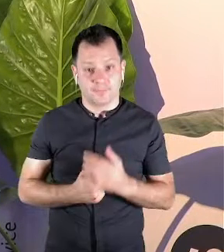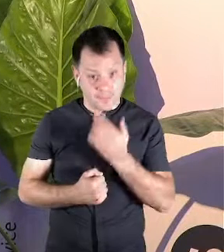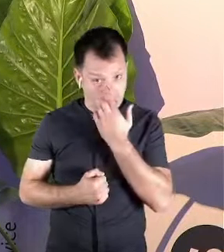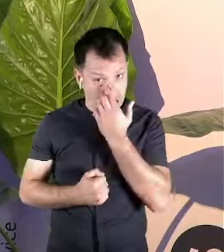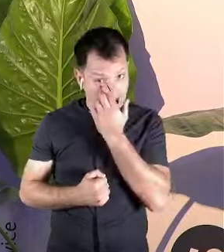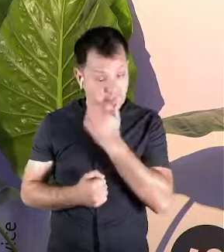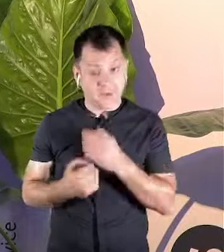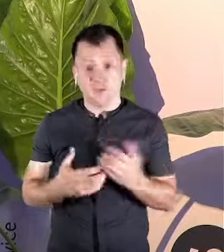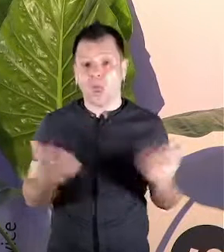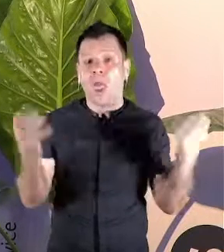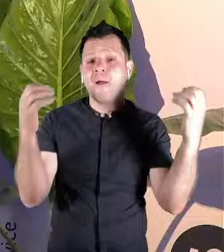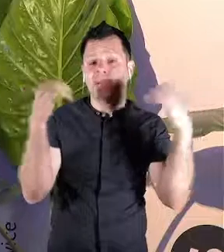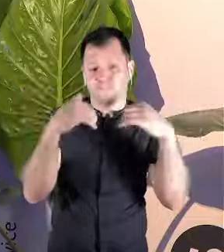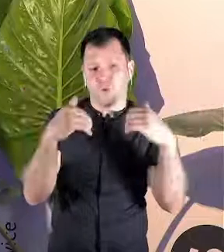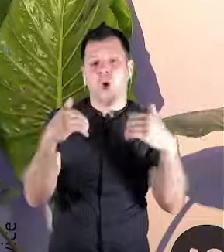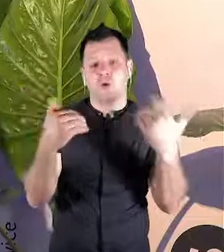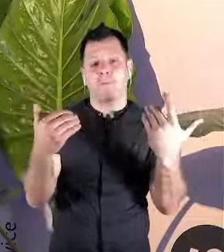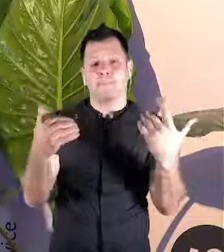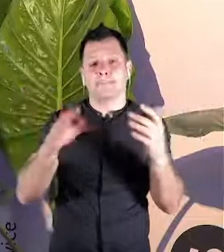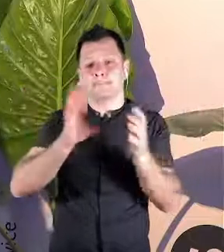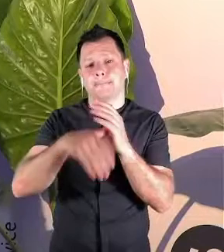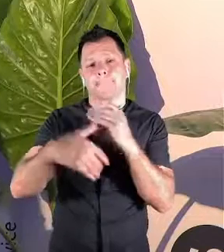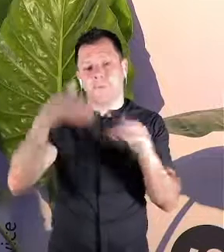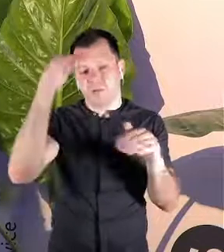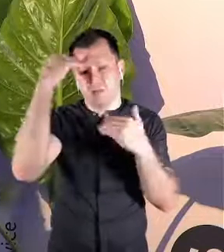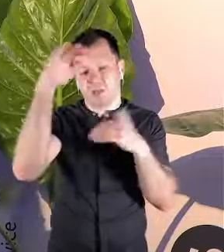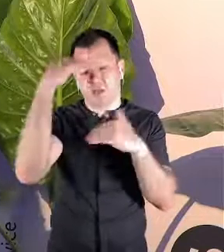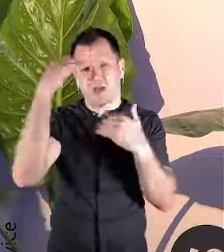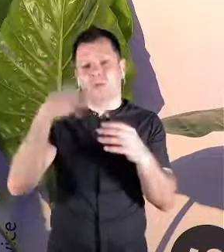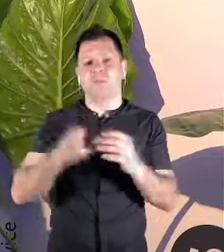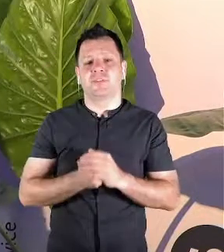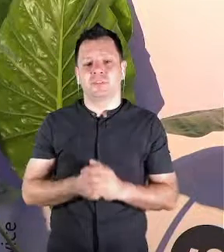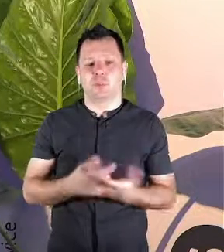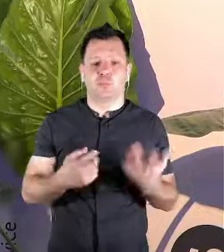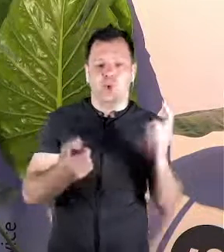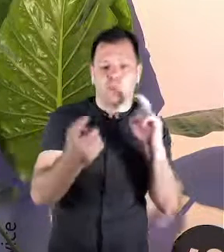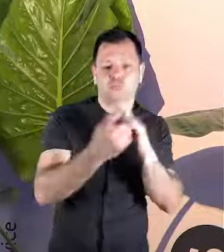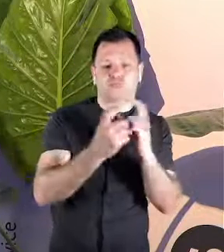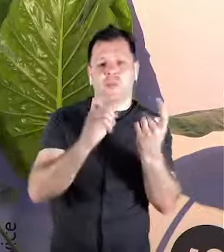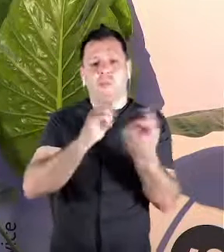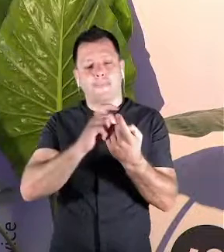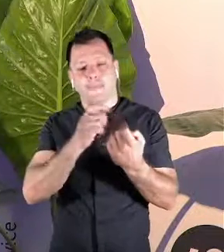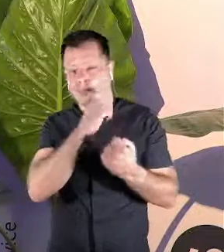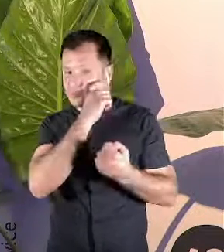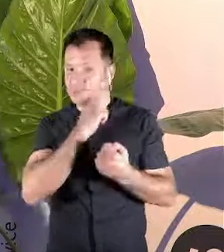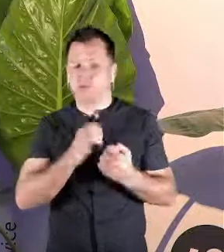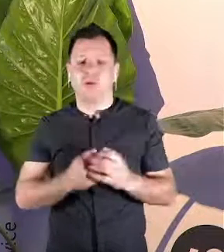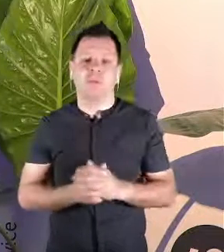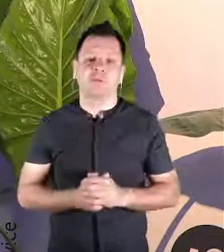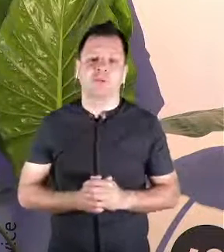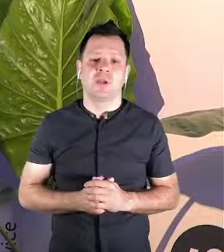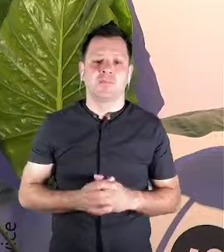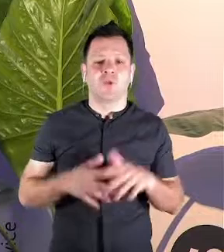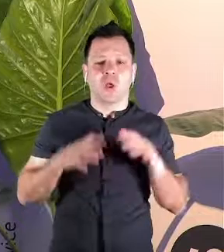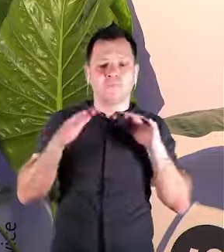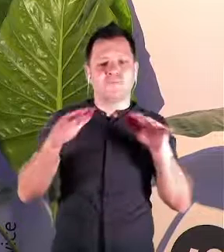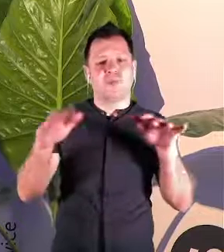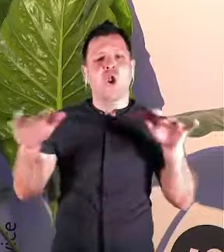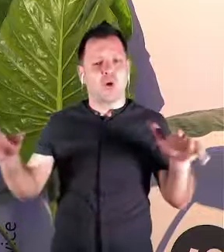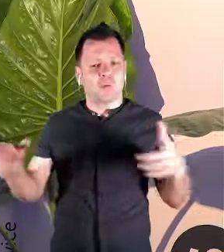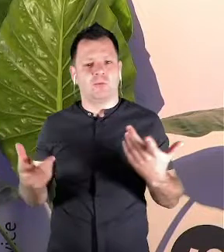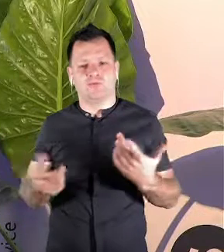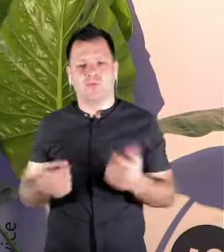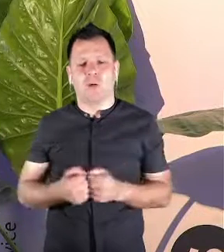people are meeting and sharing some ideas, sharing some knowledge. There are over 22,000 people registered for